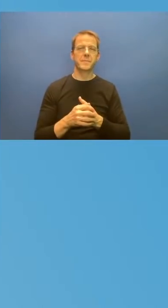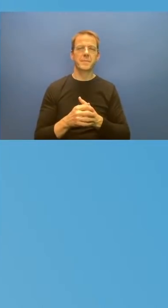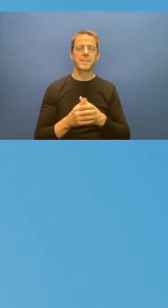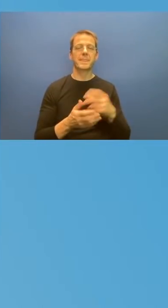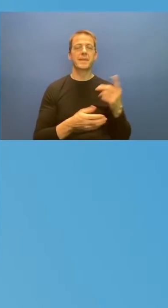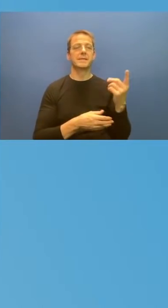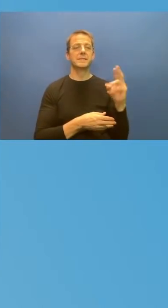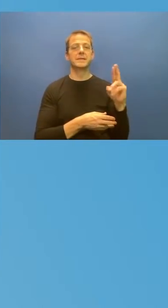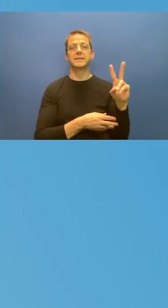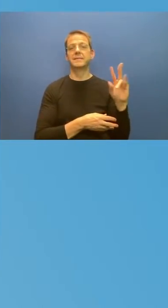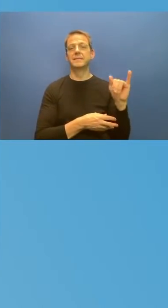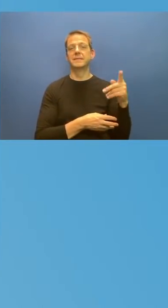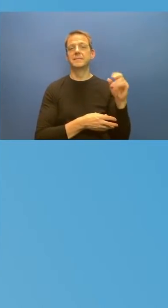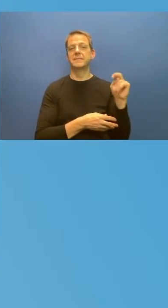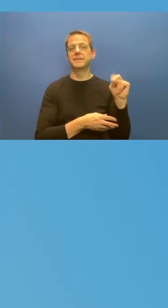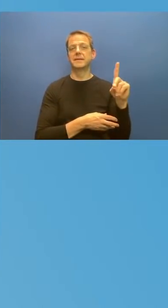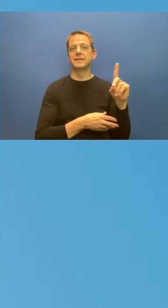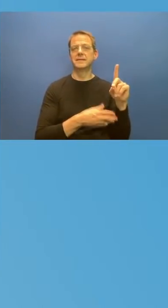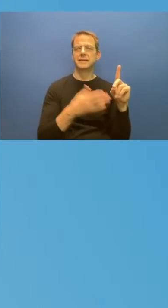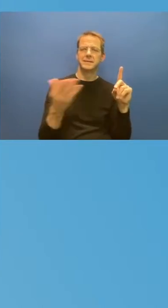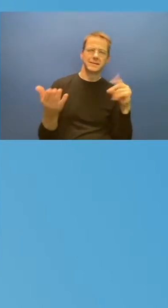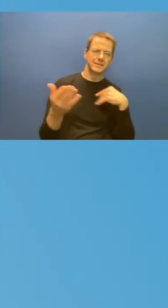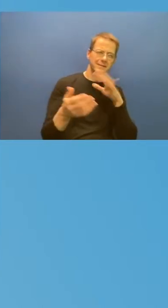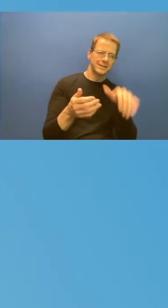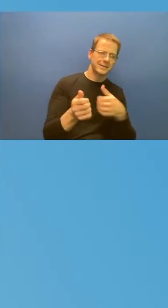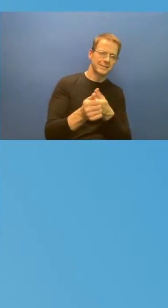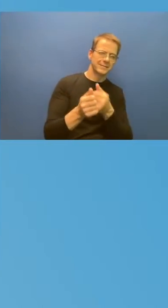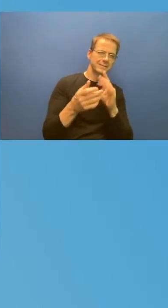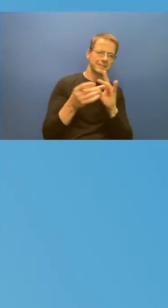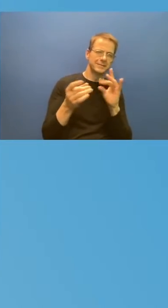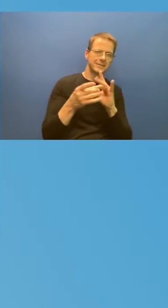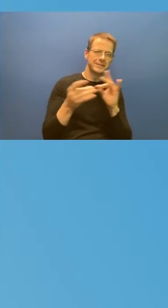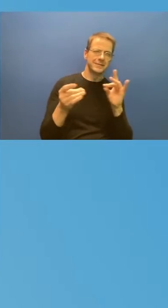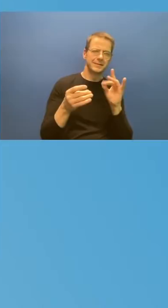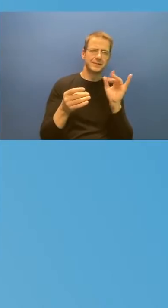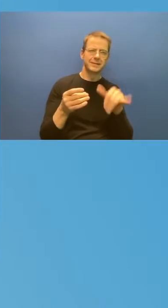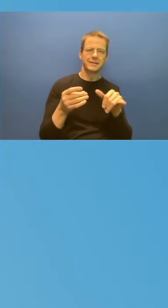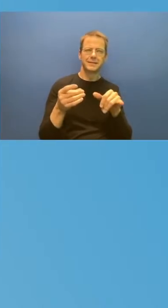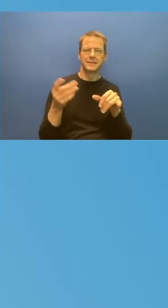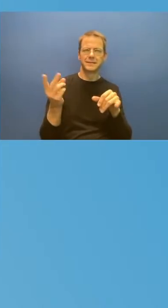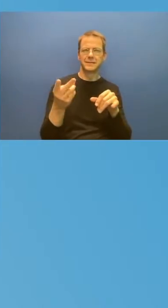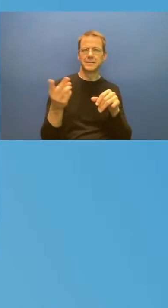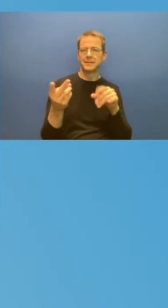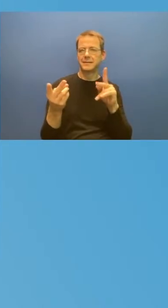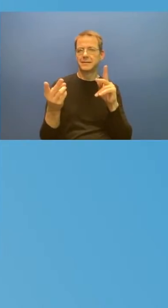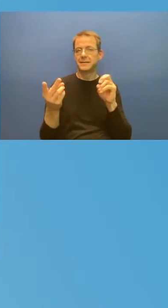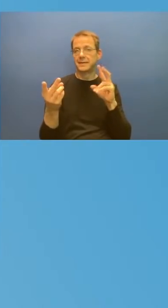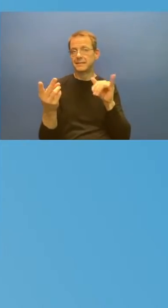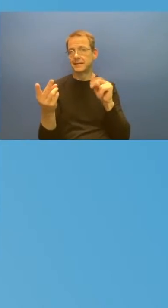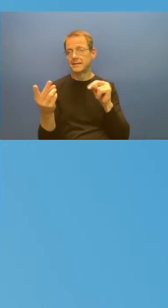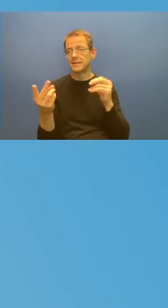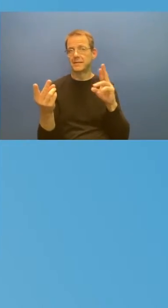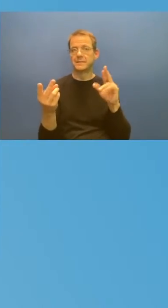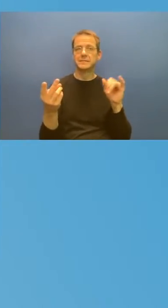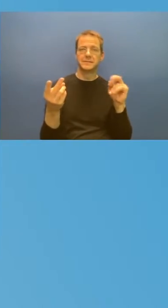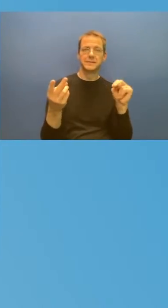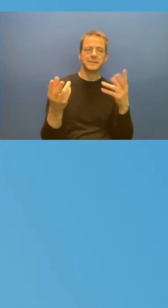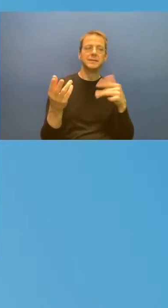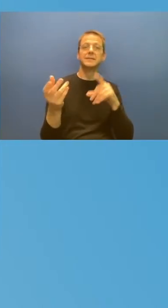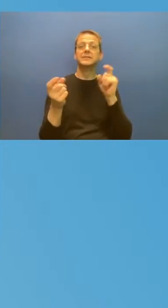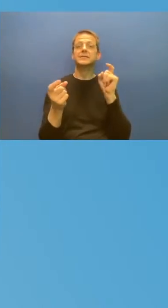virologists. Can this evolutionary process go infinitely? Like, it seems like